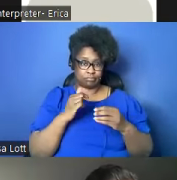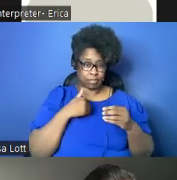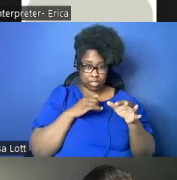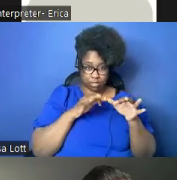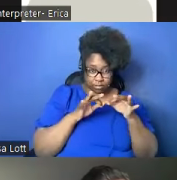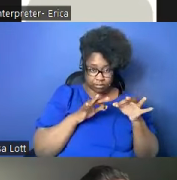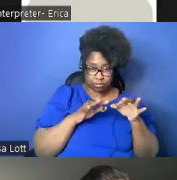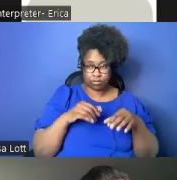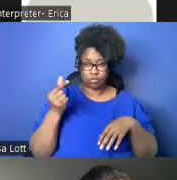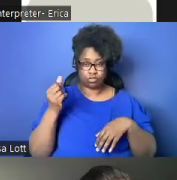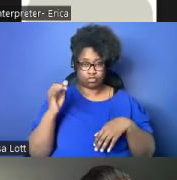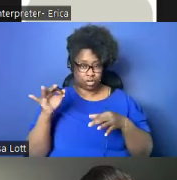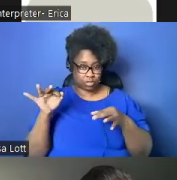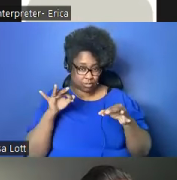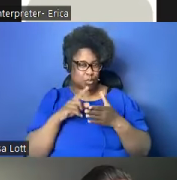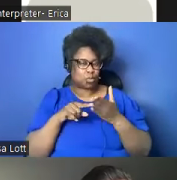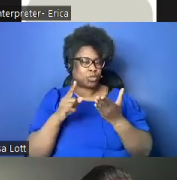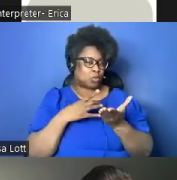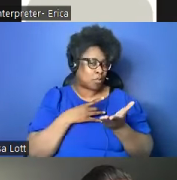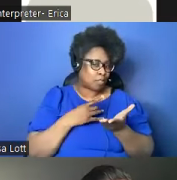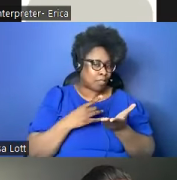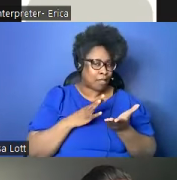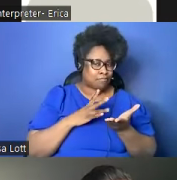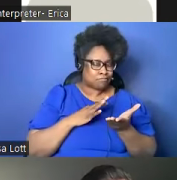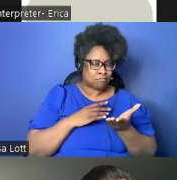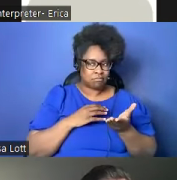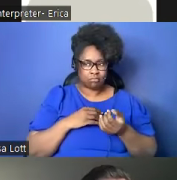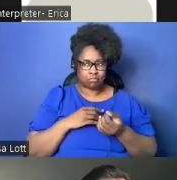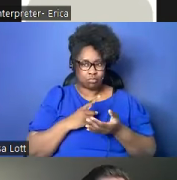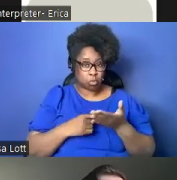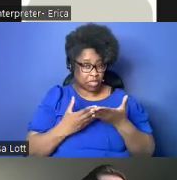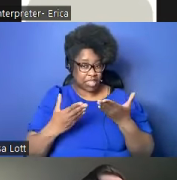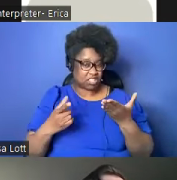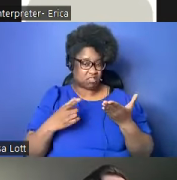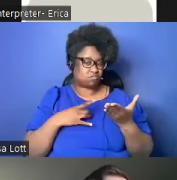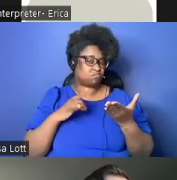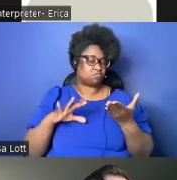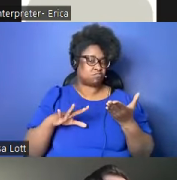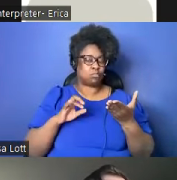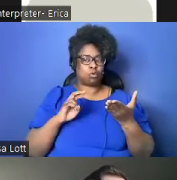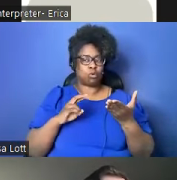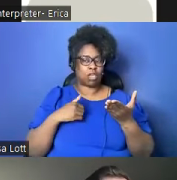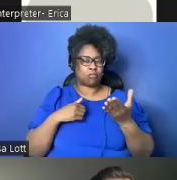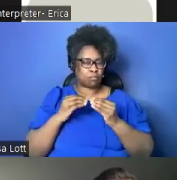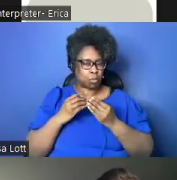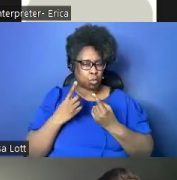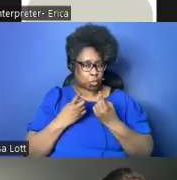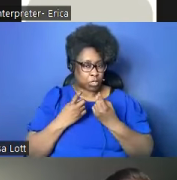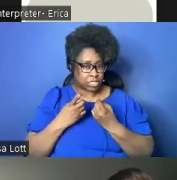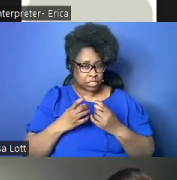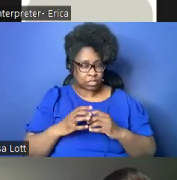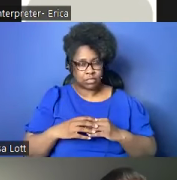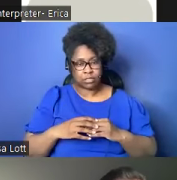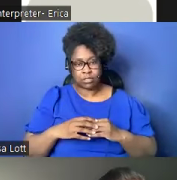things that you really like? What are things that maybe dislike or have some additional questions about?